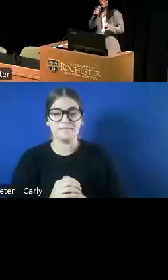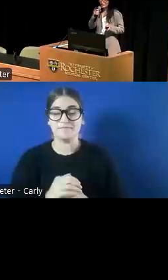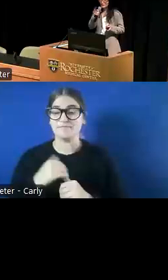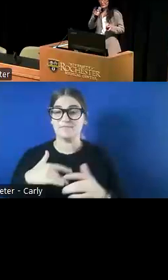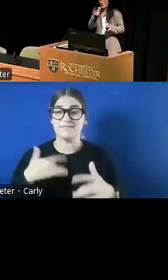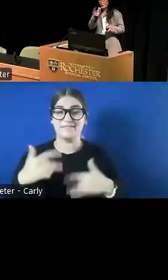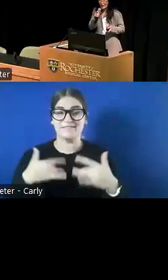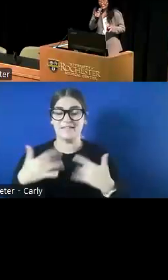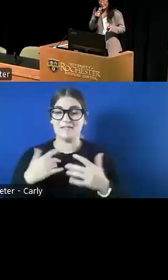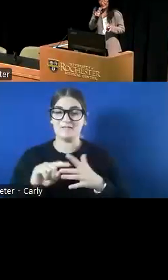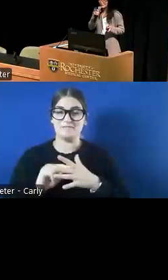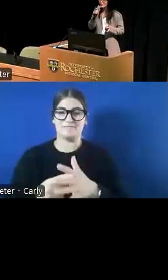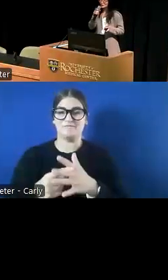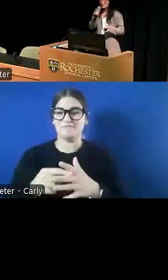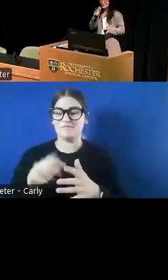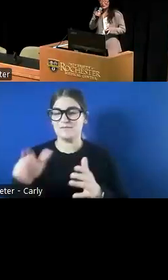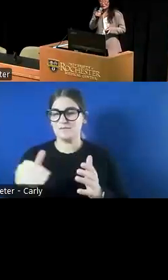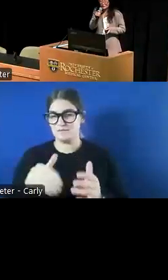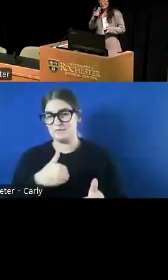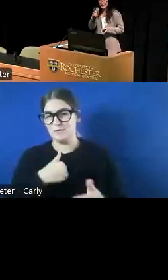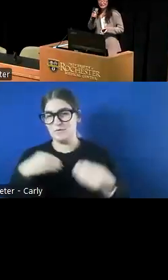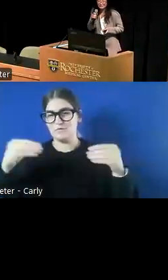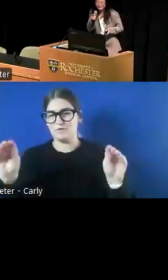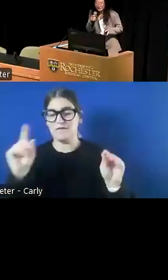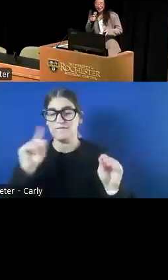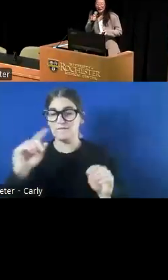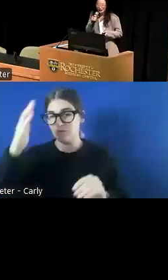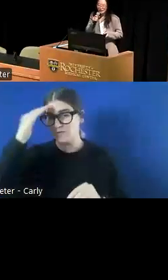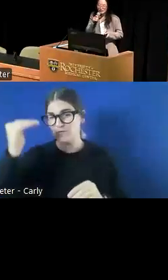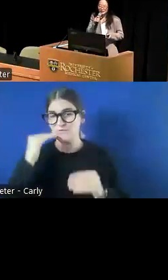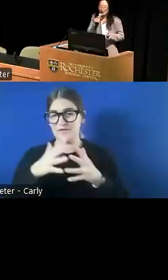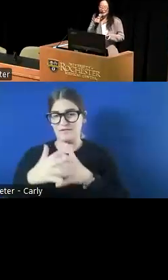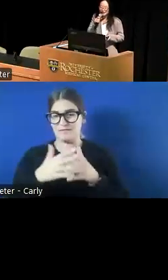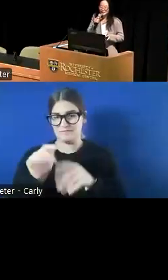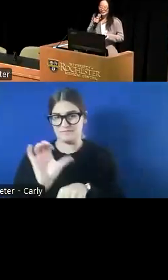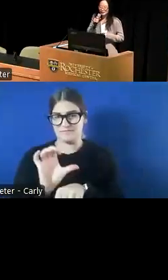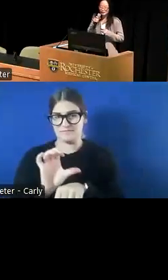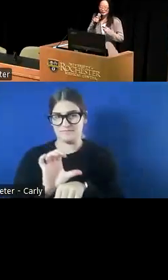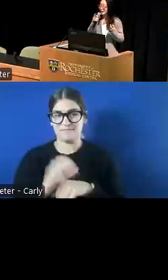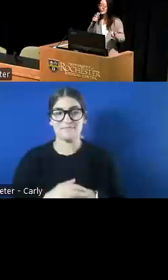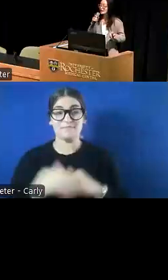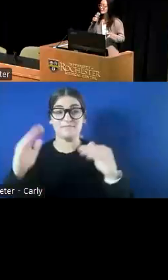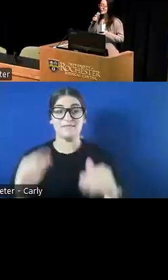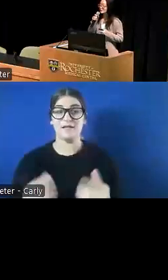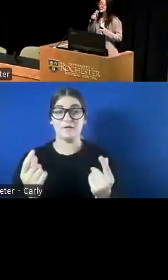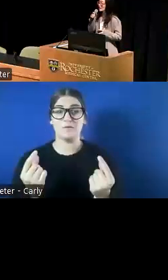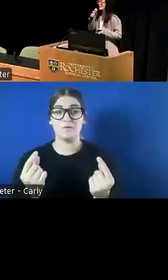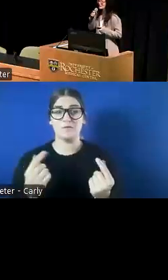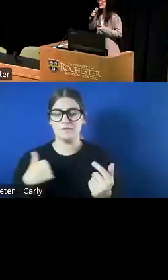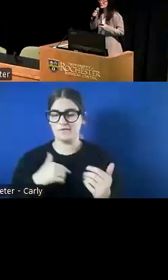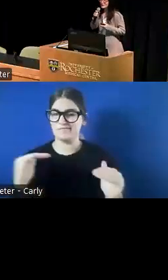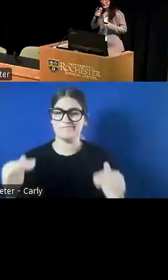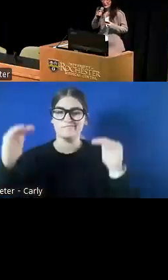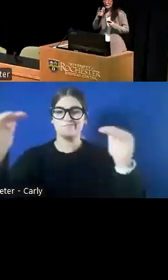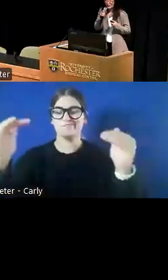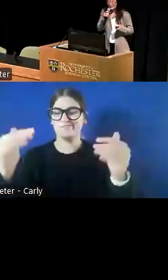Soul Shop cultural adaptation for the Korean American churches. And some of the next step is that we're scaling up chaplain's care